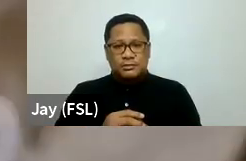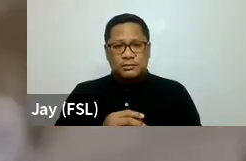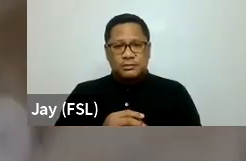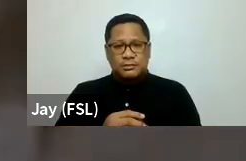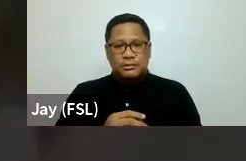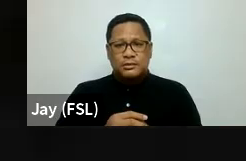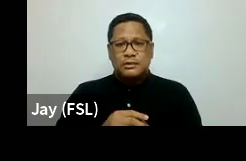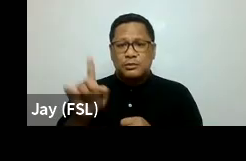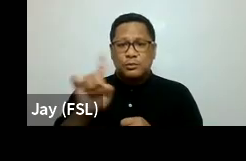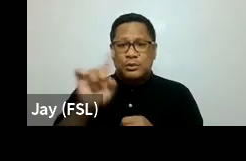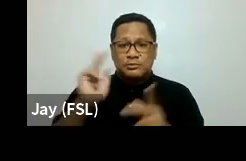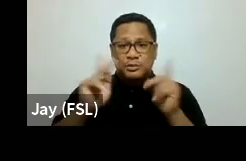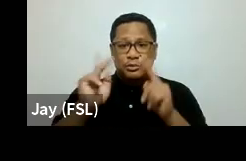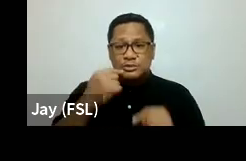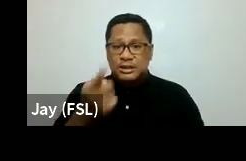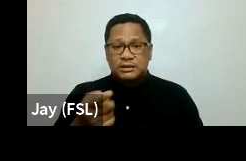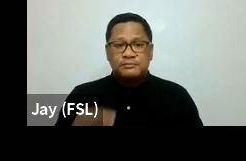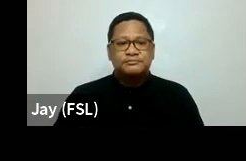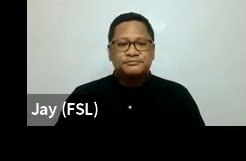will people say?